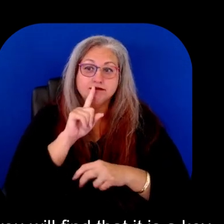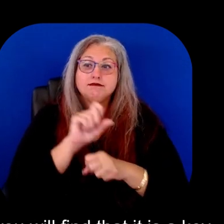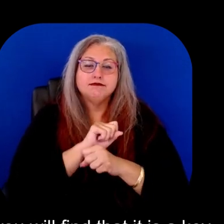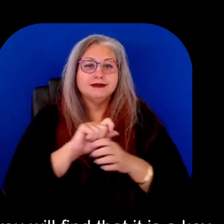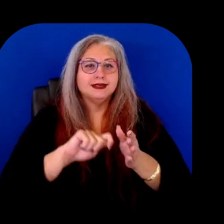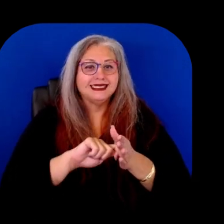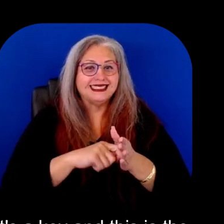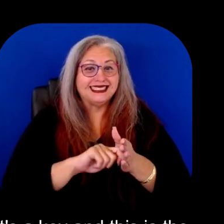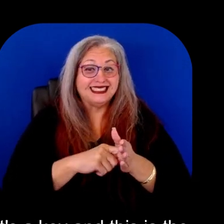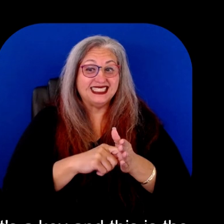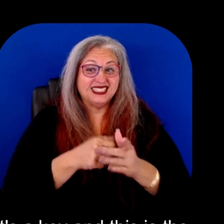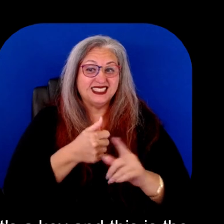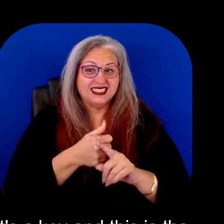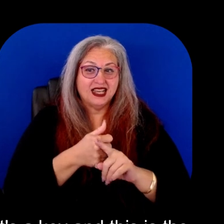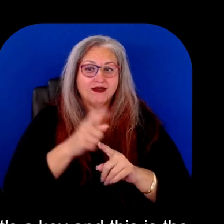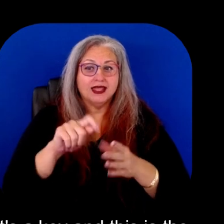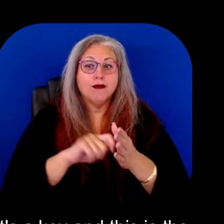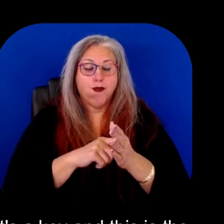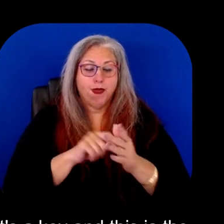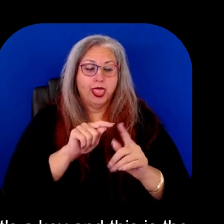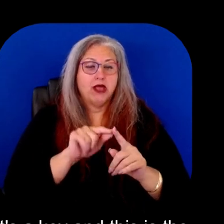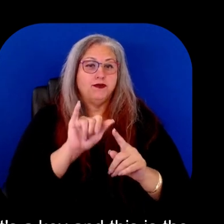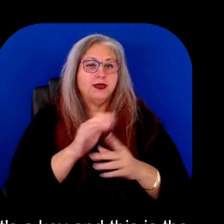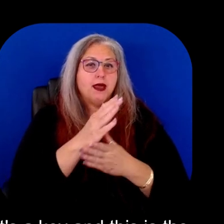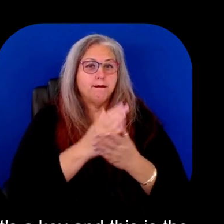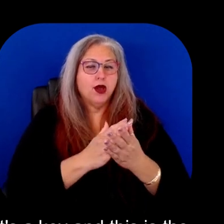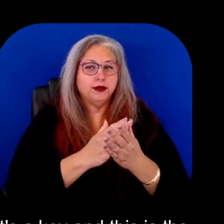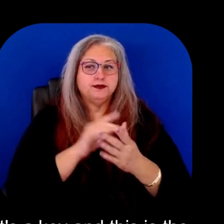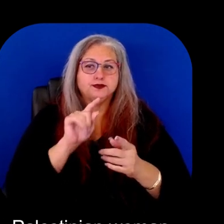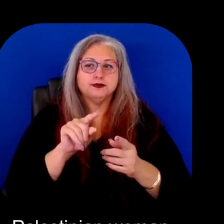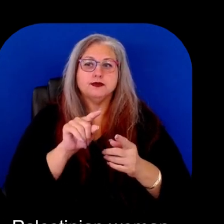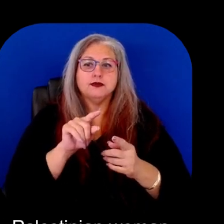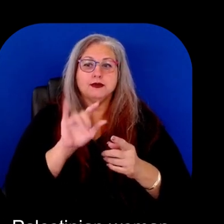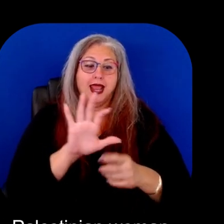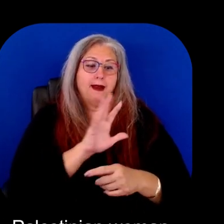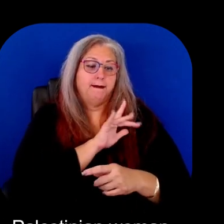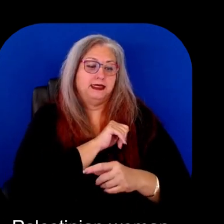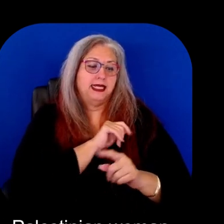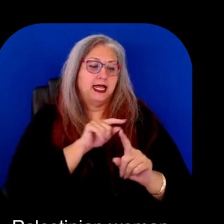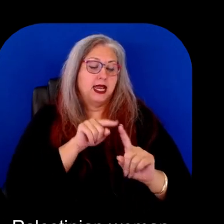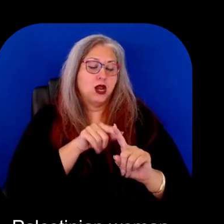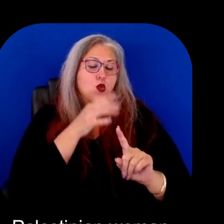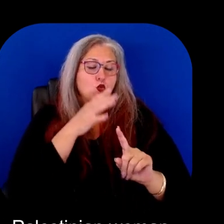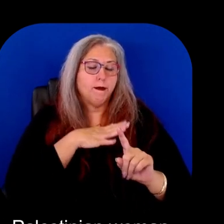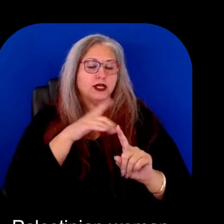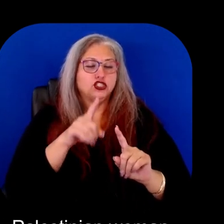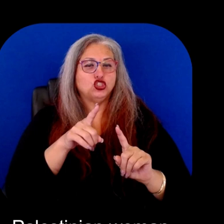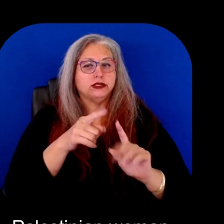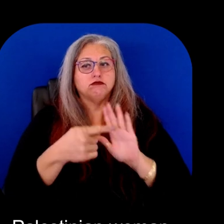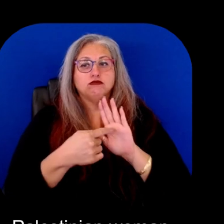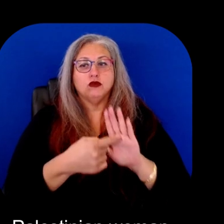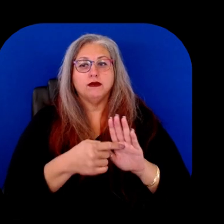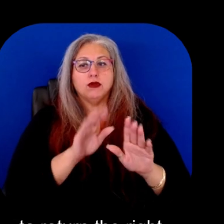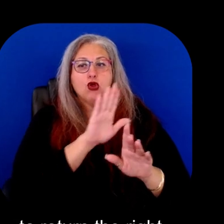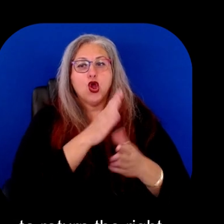a key. It's the key, and this is the part where this Palestinian woman is reflecting